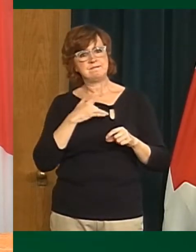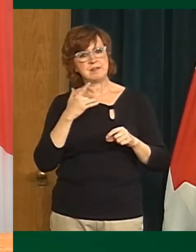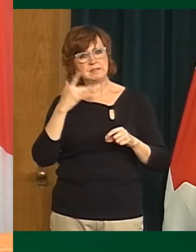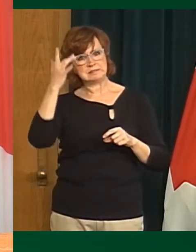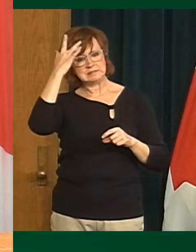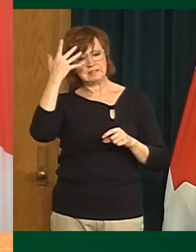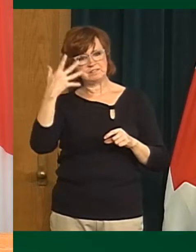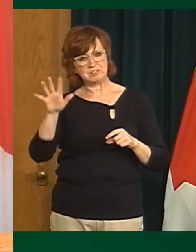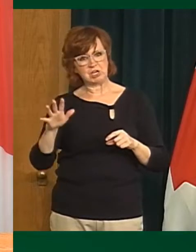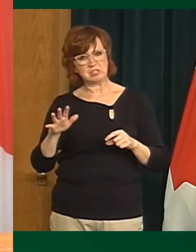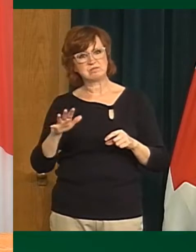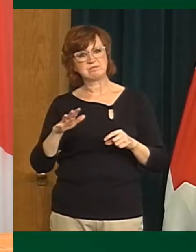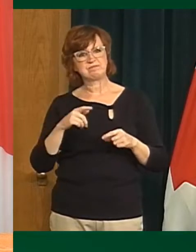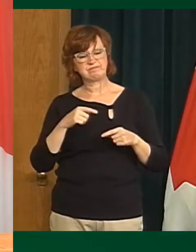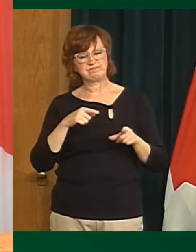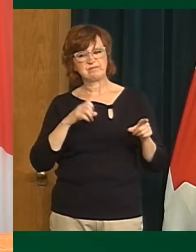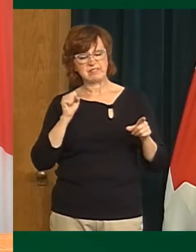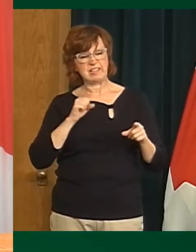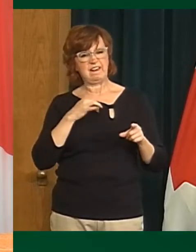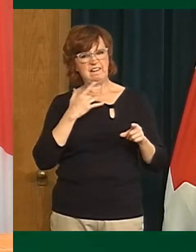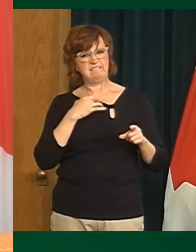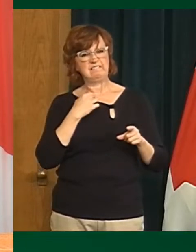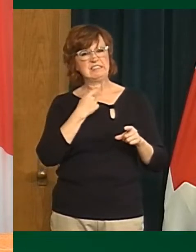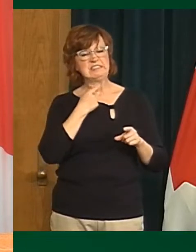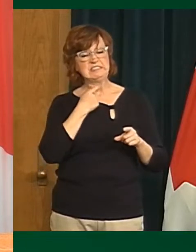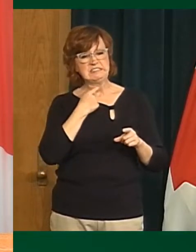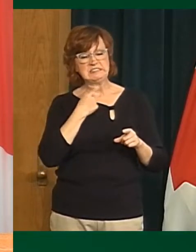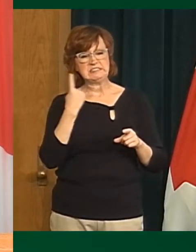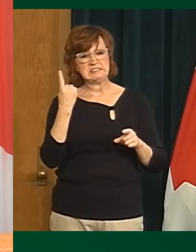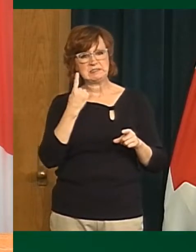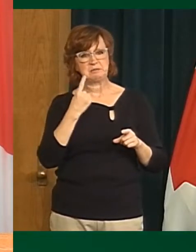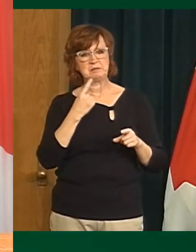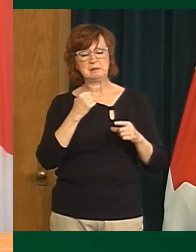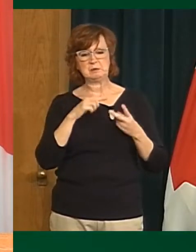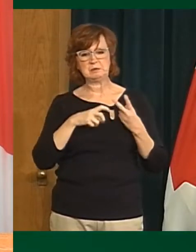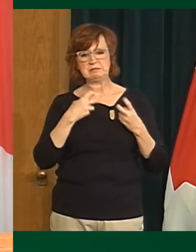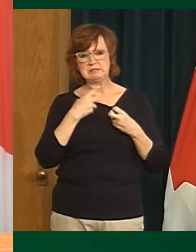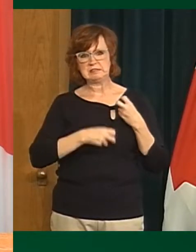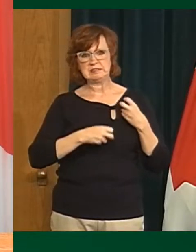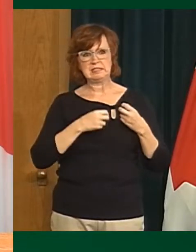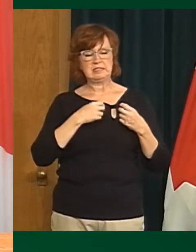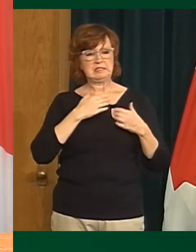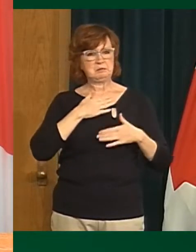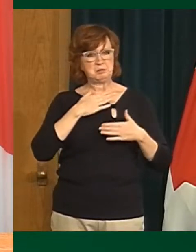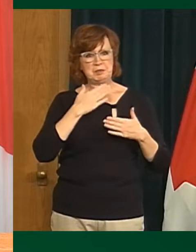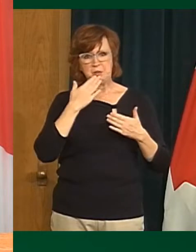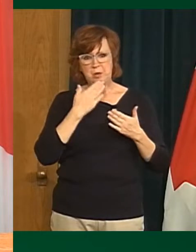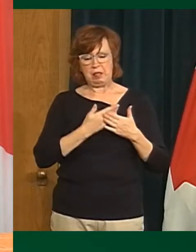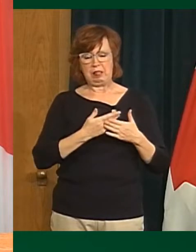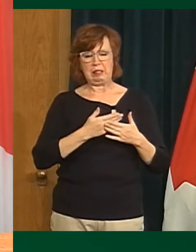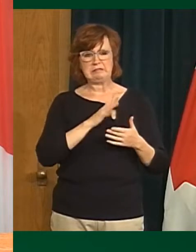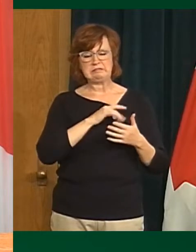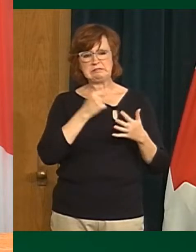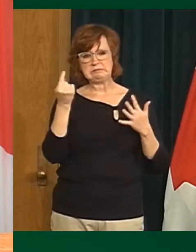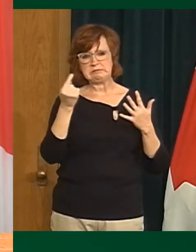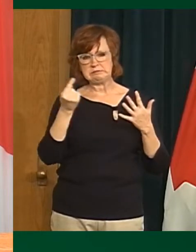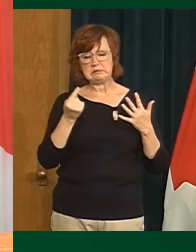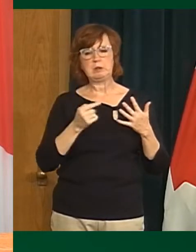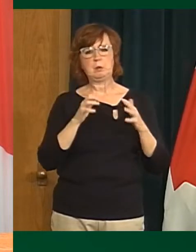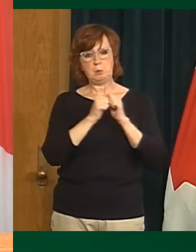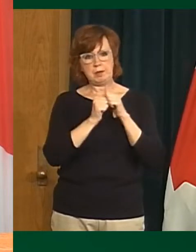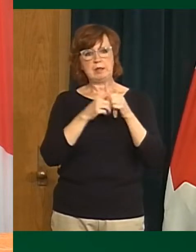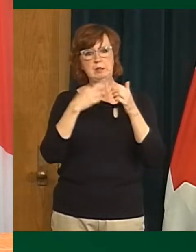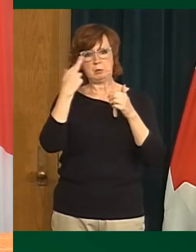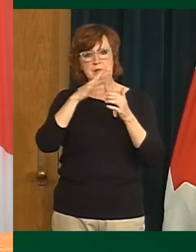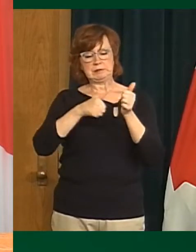will continue to analyze that, report that back, that what's the additional value of that. And of course, testing is done